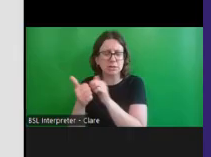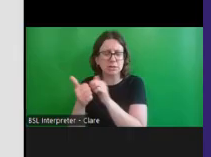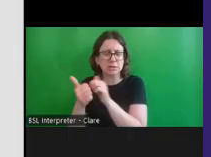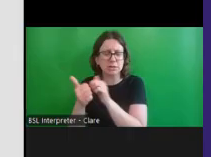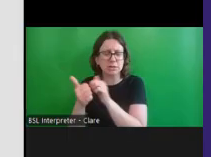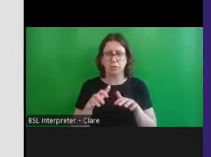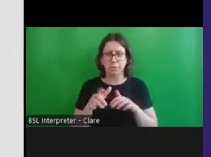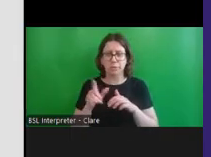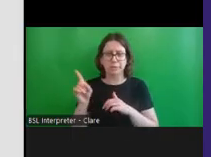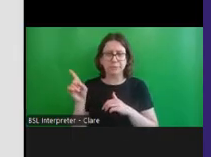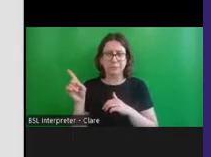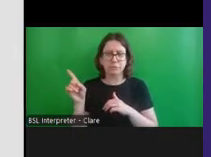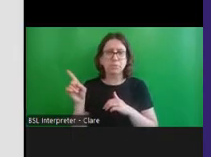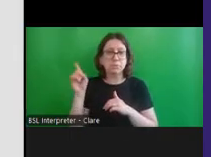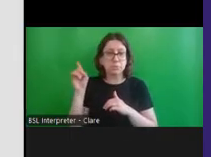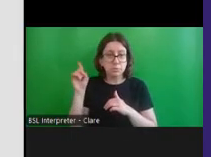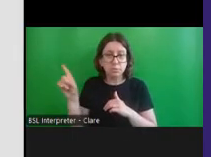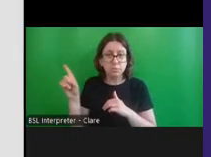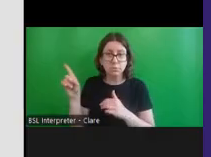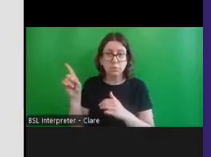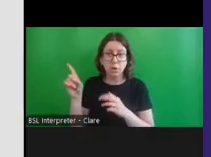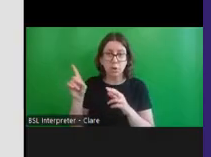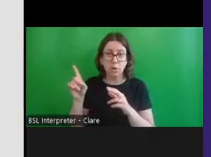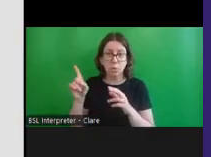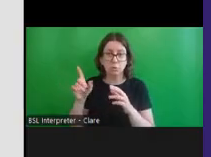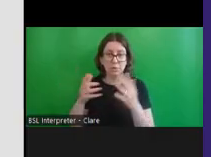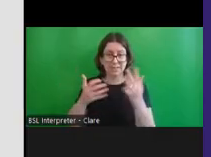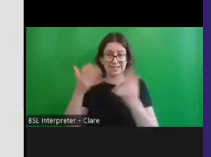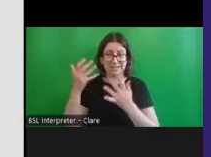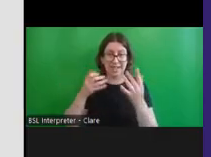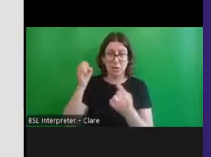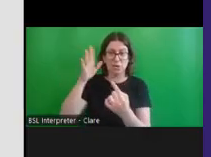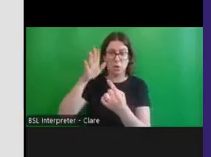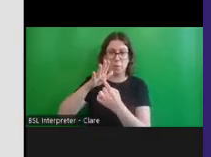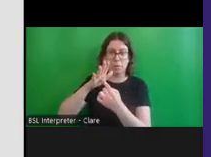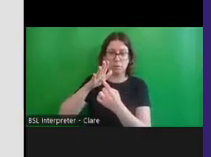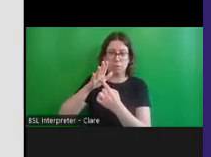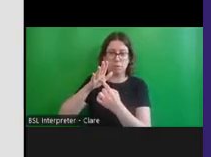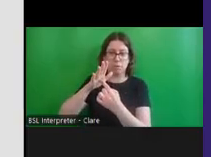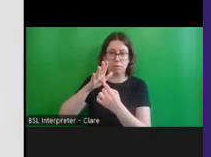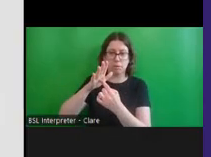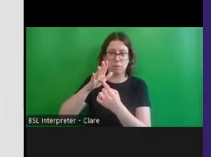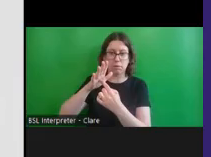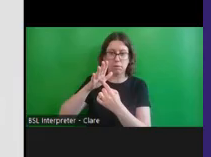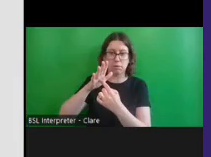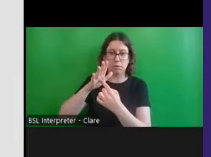There we are. So that's the stat at the top really to take away from this if you don't.